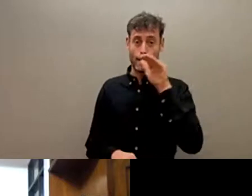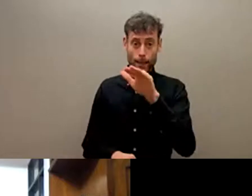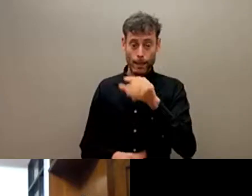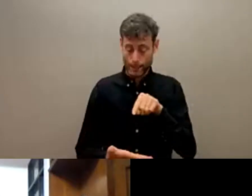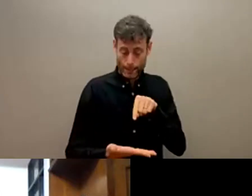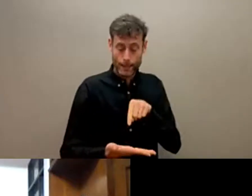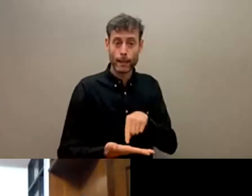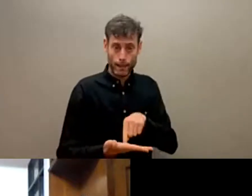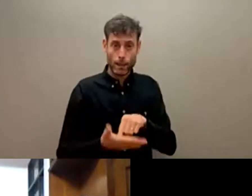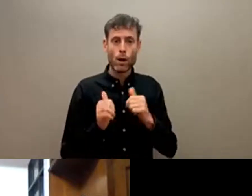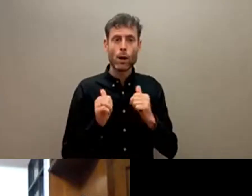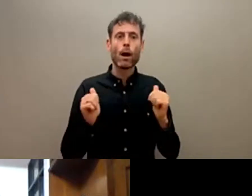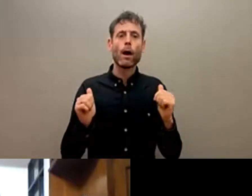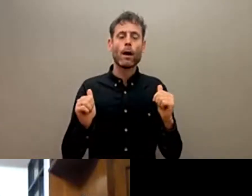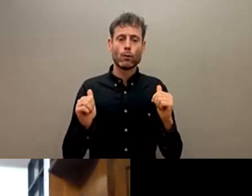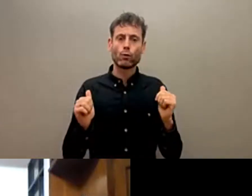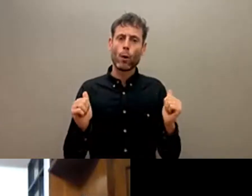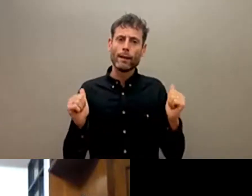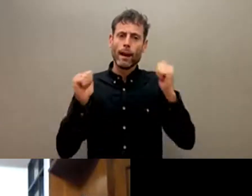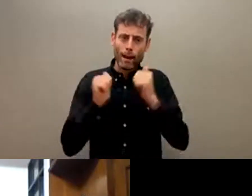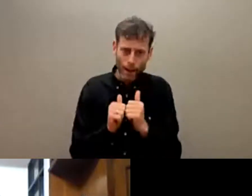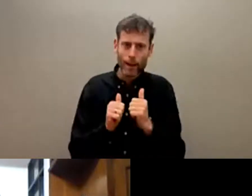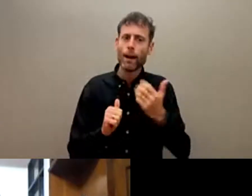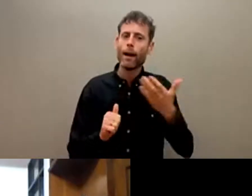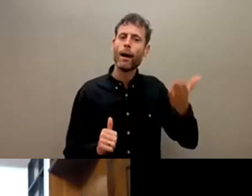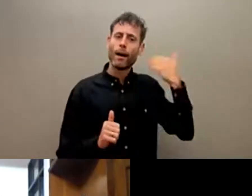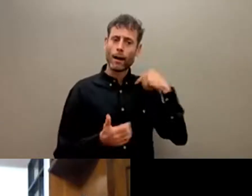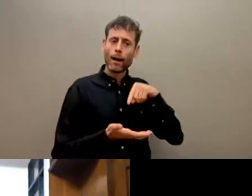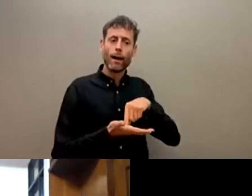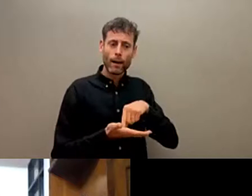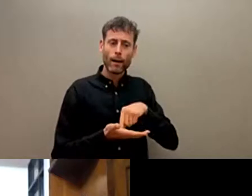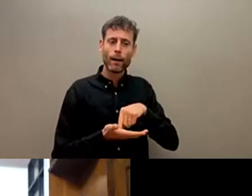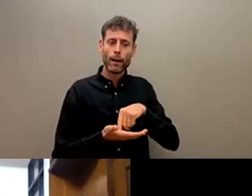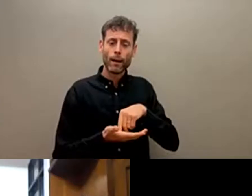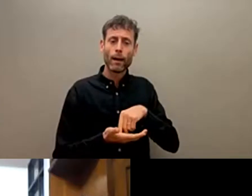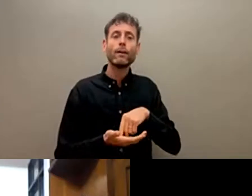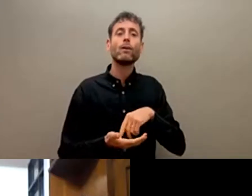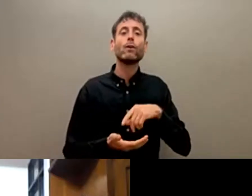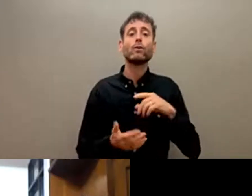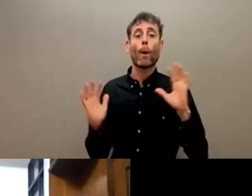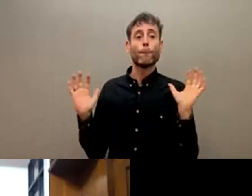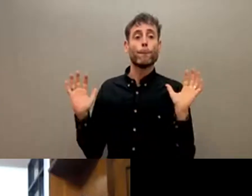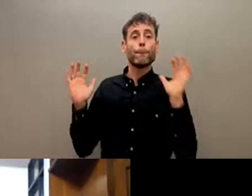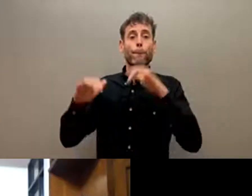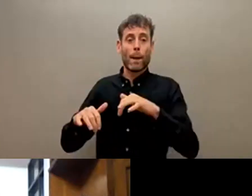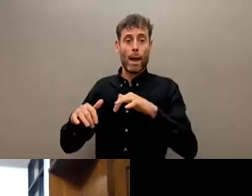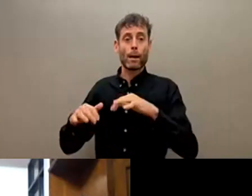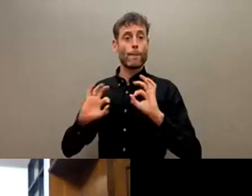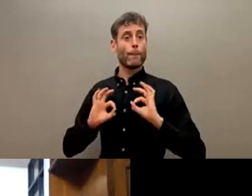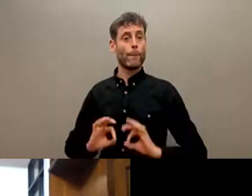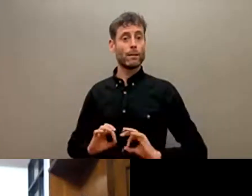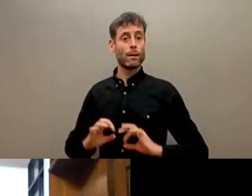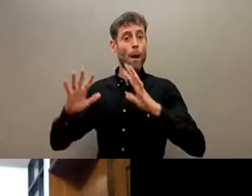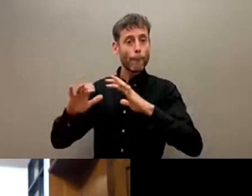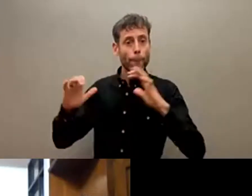and submitted to the parliamentarians. When all the parliaments came back to the parliament, then everyone was surprised. Oh,